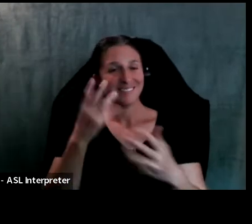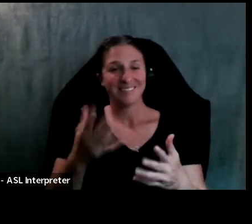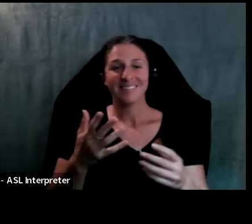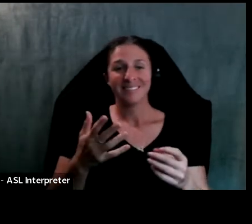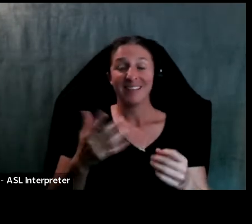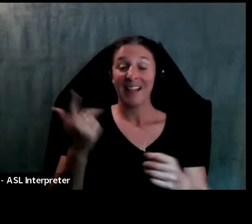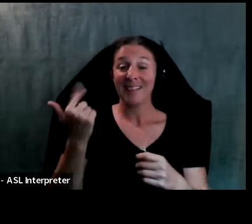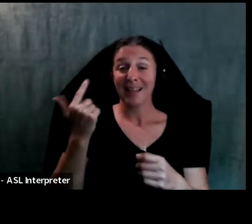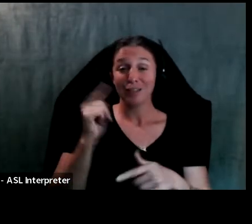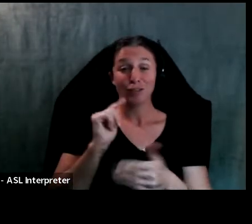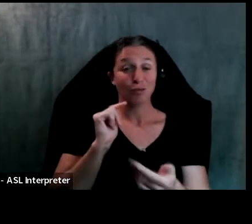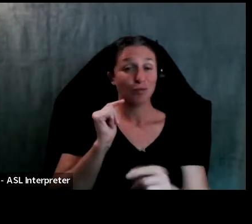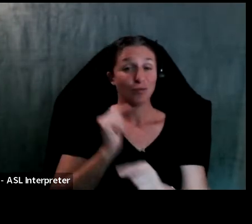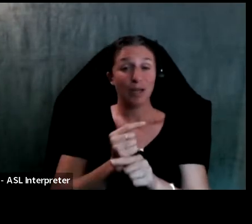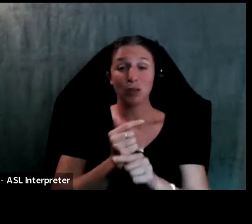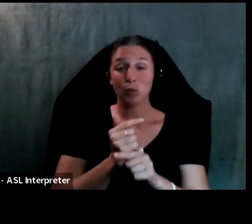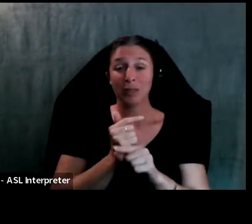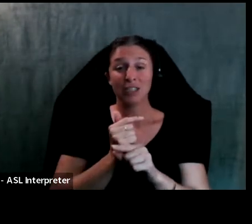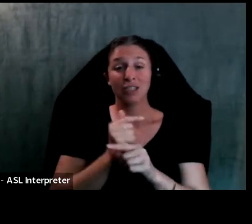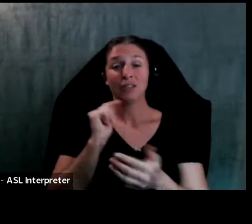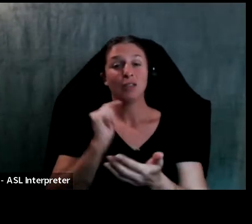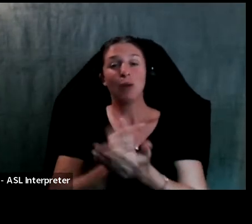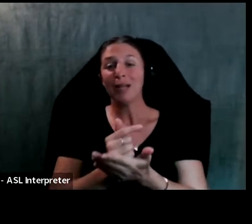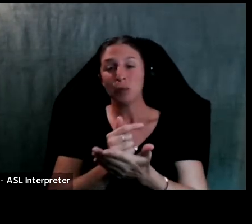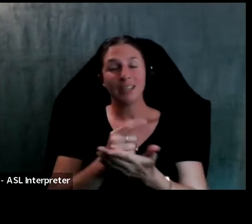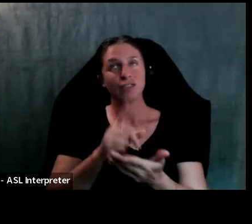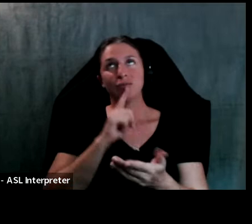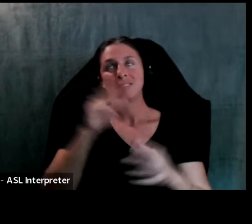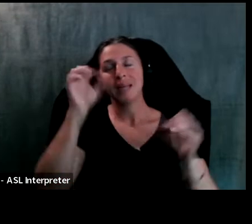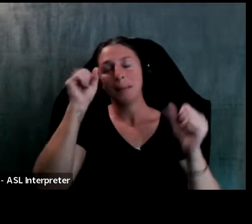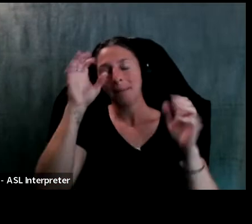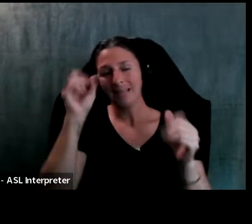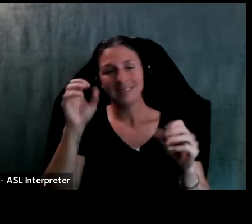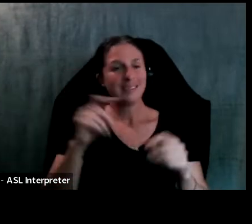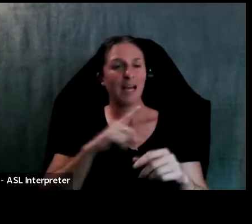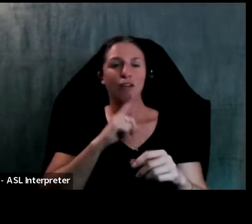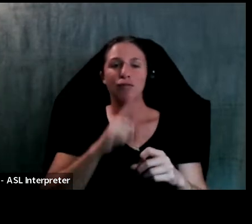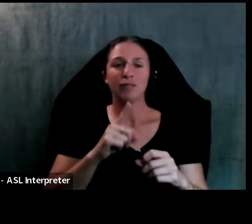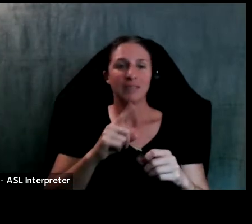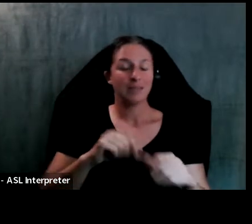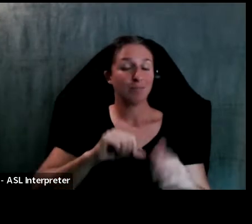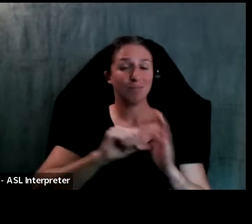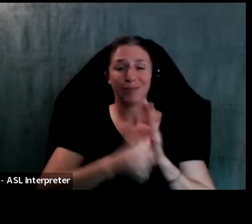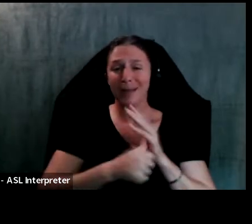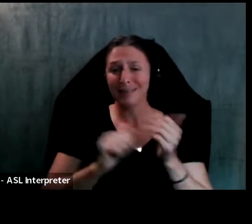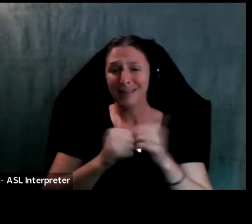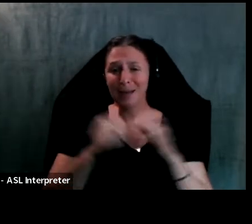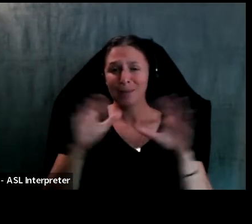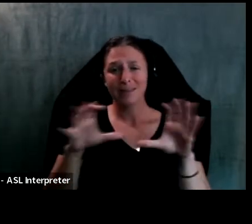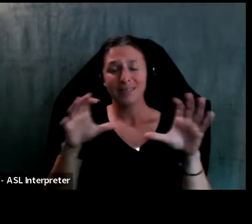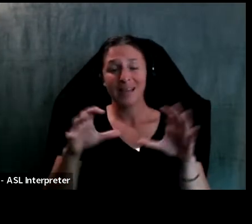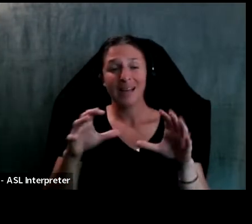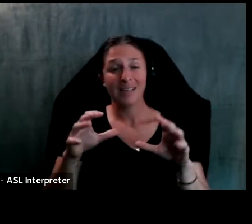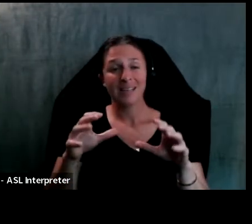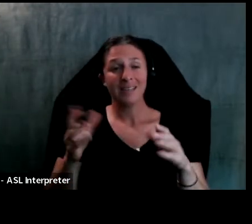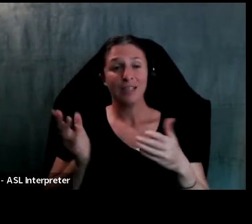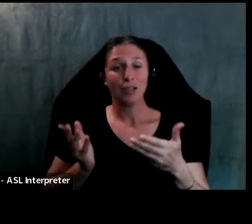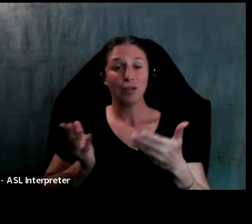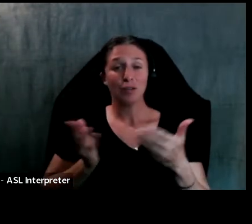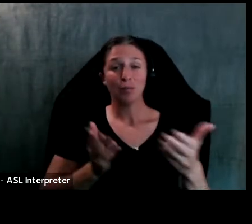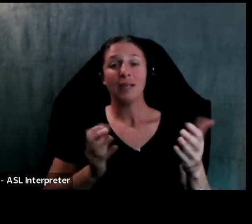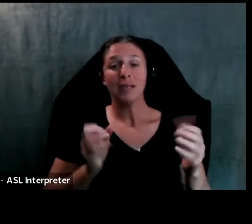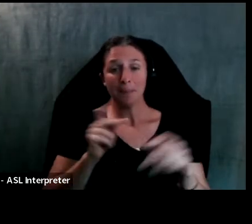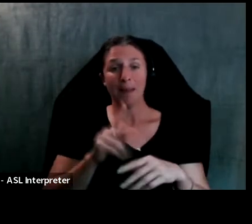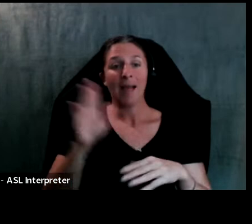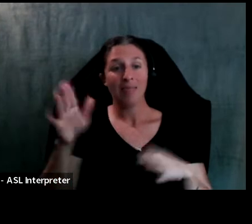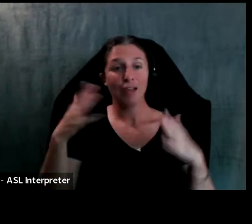year's graduation was amazing. I really was impressed with how it was done. Actually, bringing back their